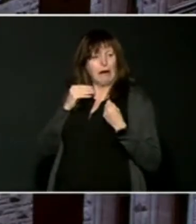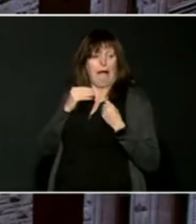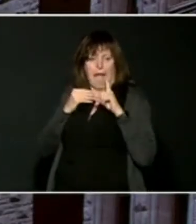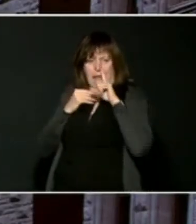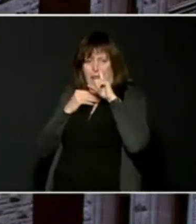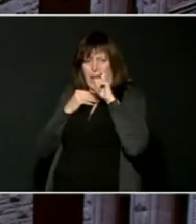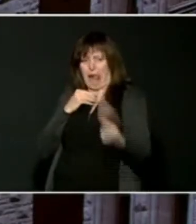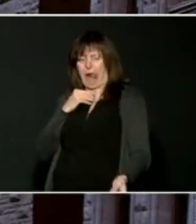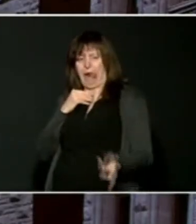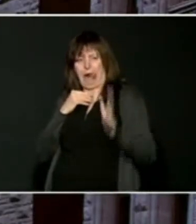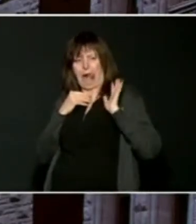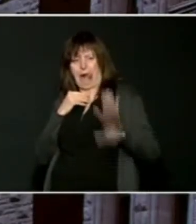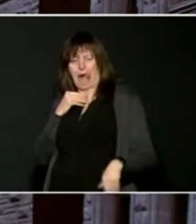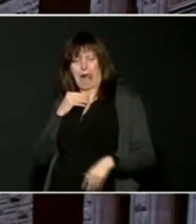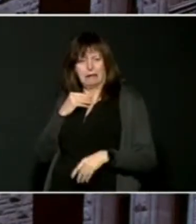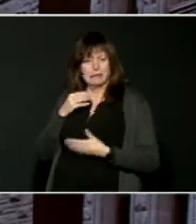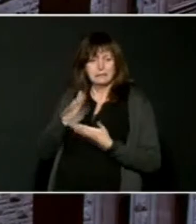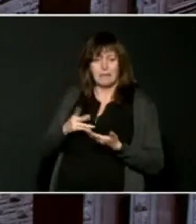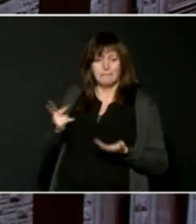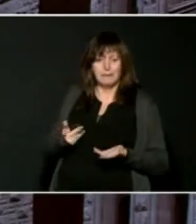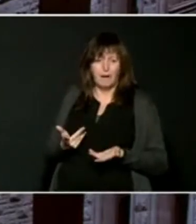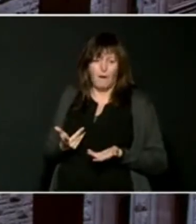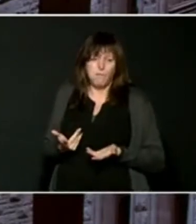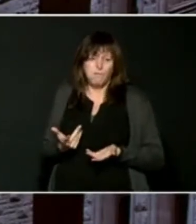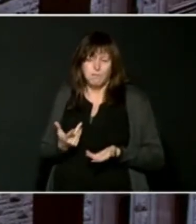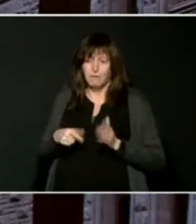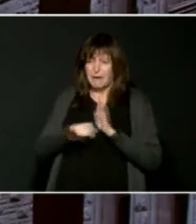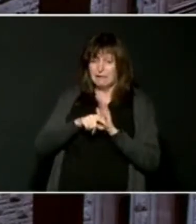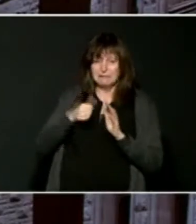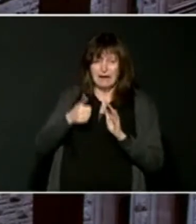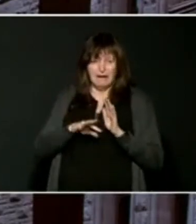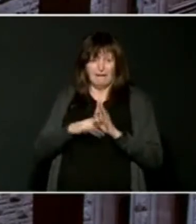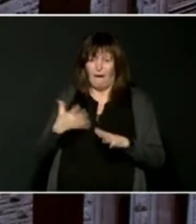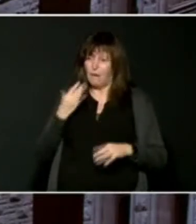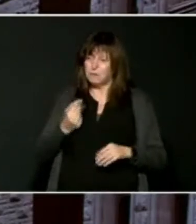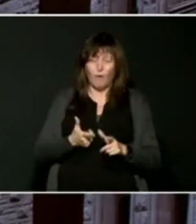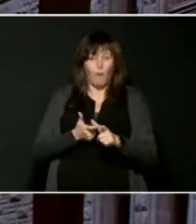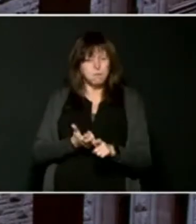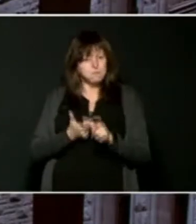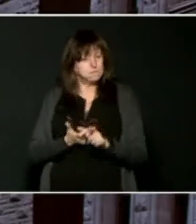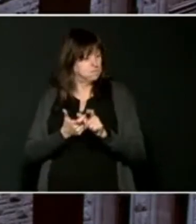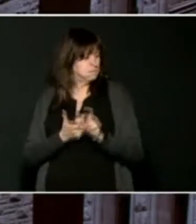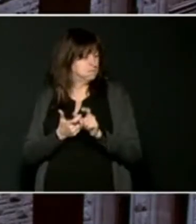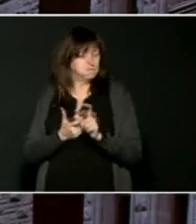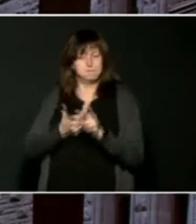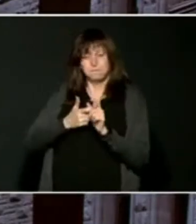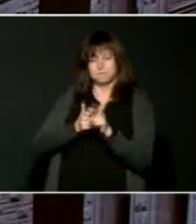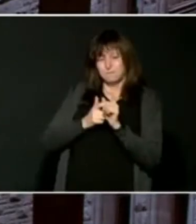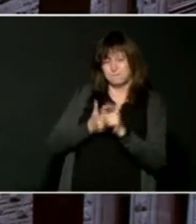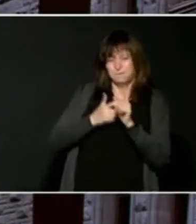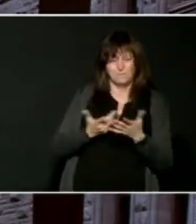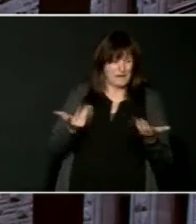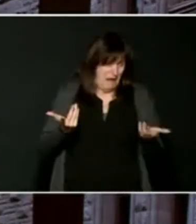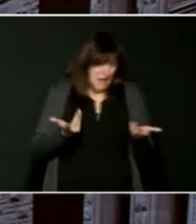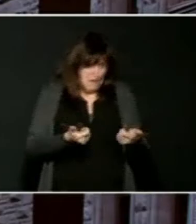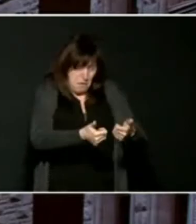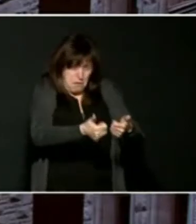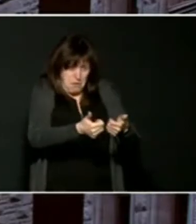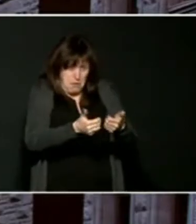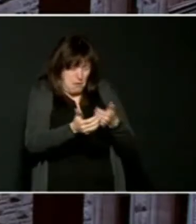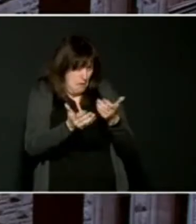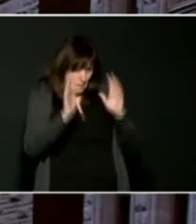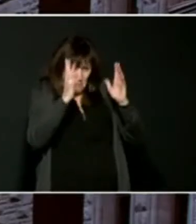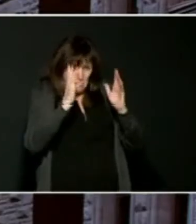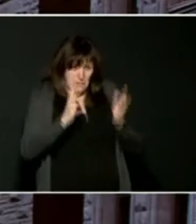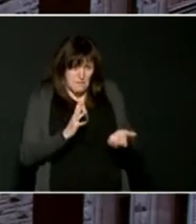well and went out jogging at minus 10 or minus 20 degrees on their own. We still want people to do outdoor activities coming up over the